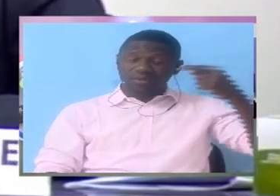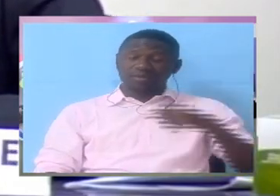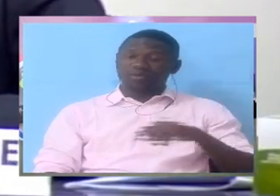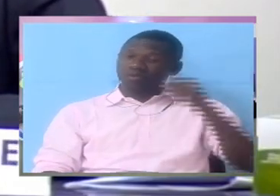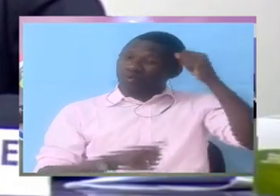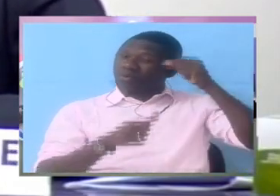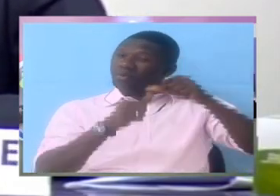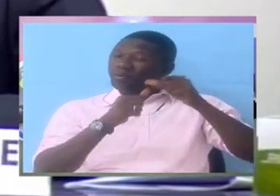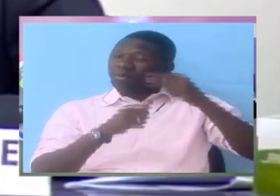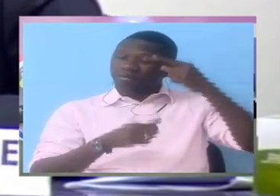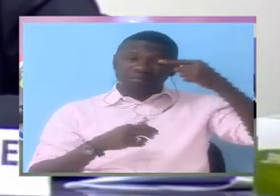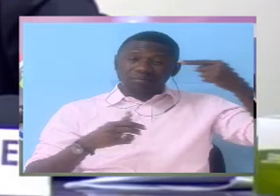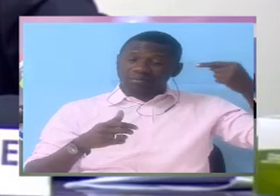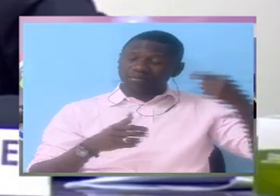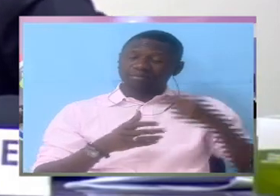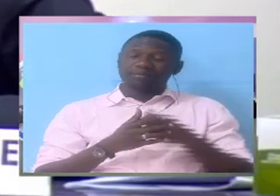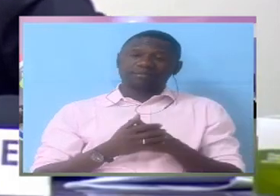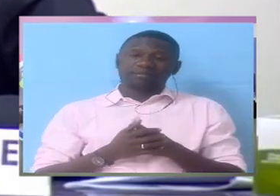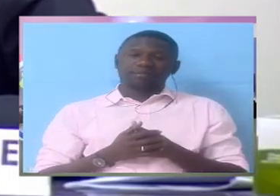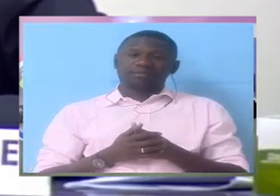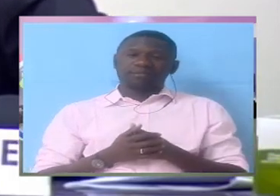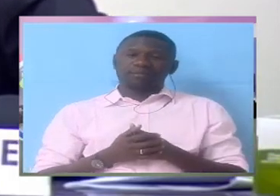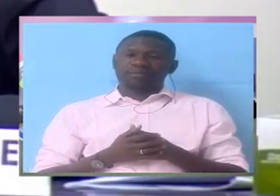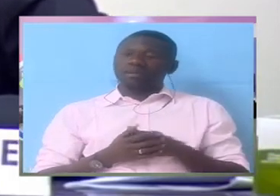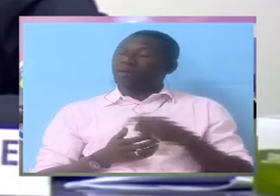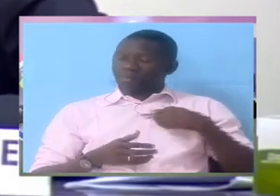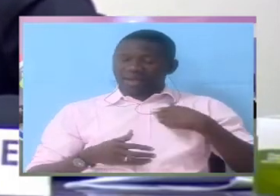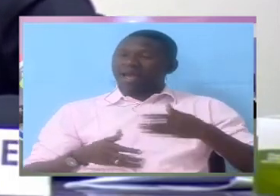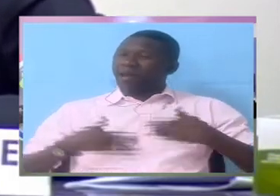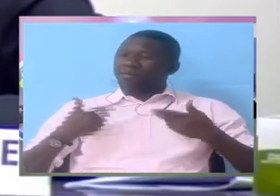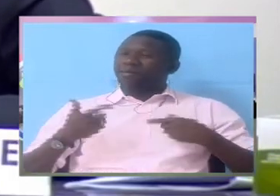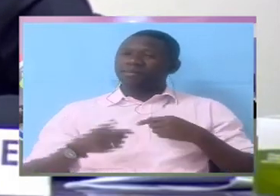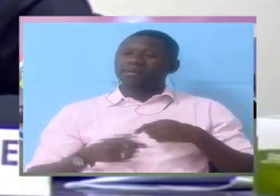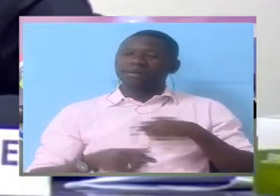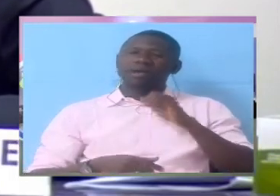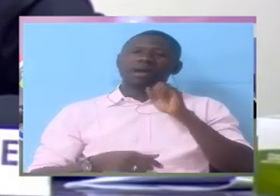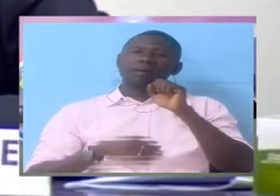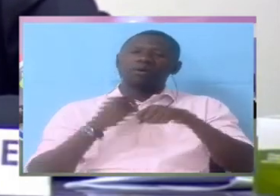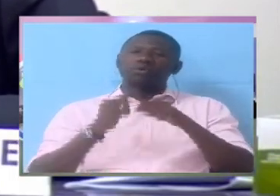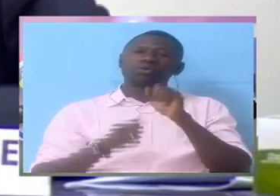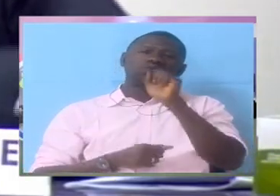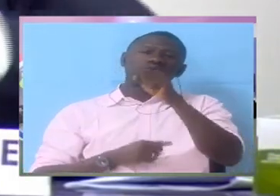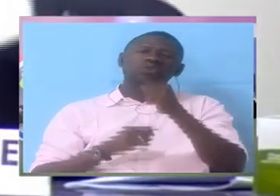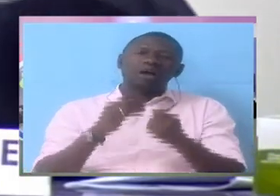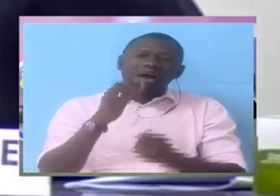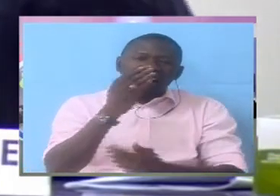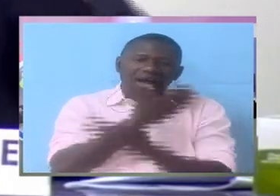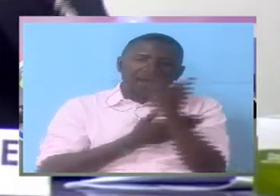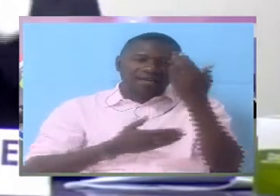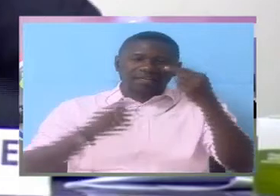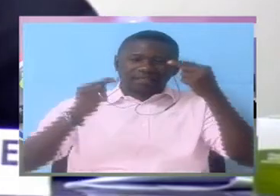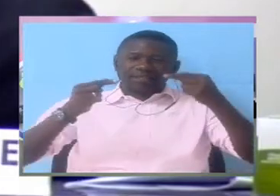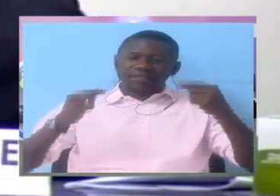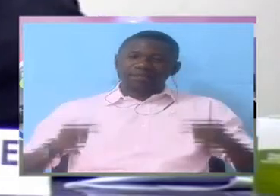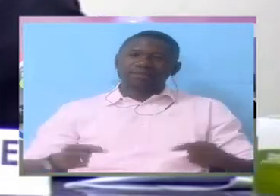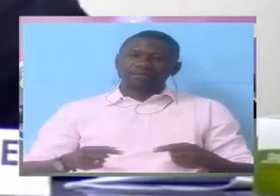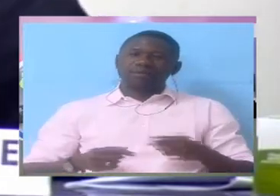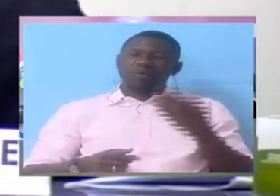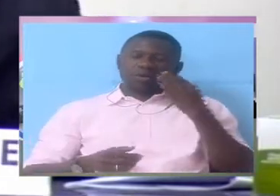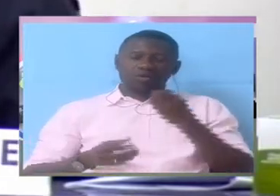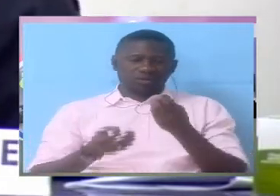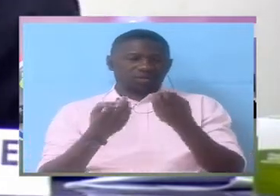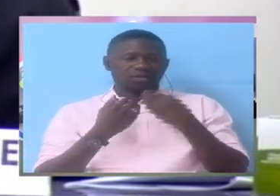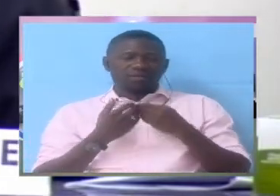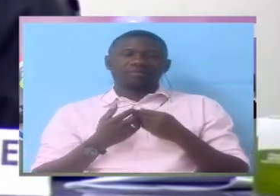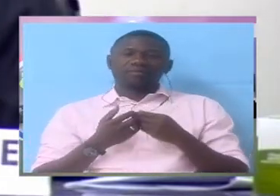really marveled at your earlier testimony. When you gave us details, you know,